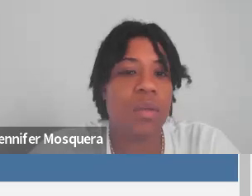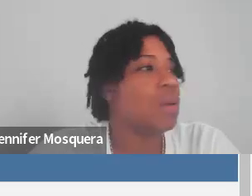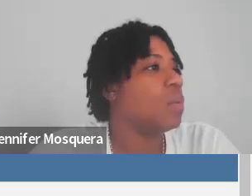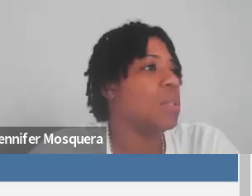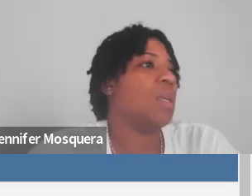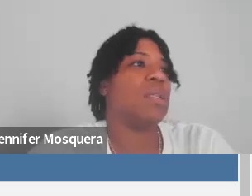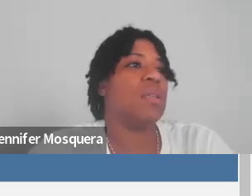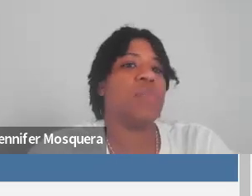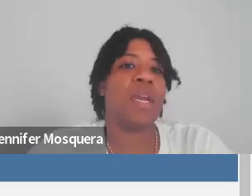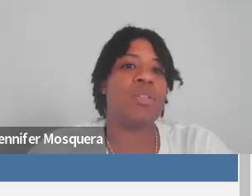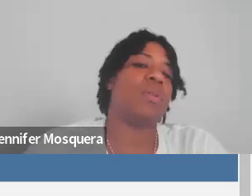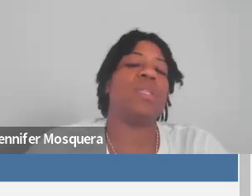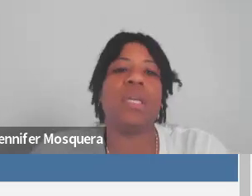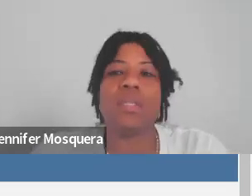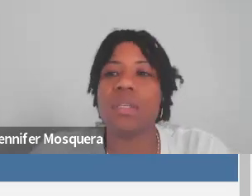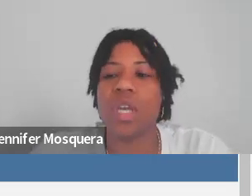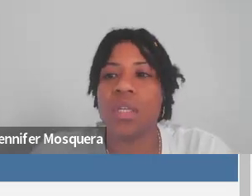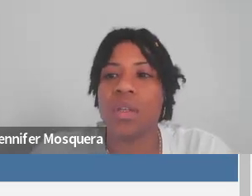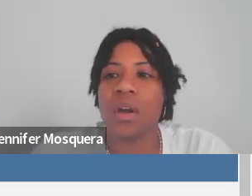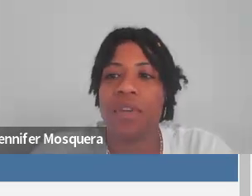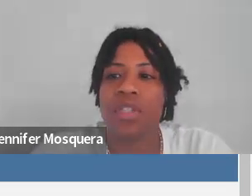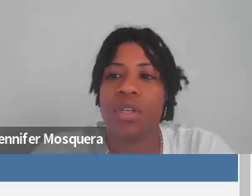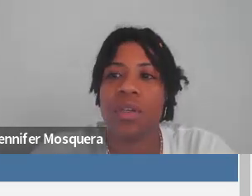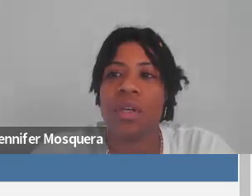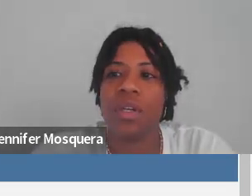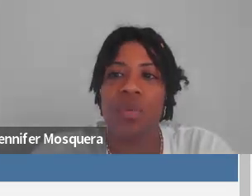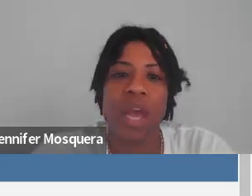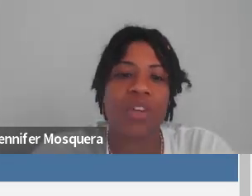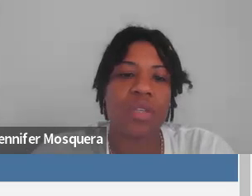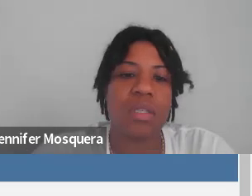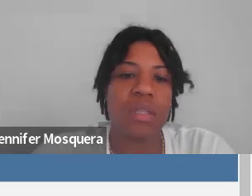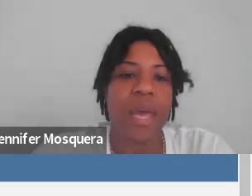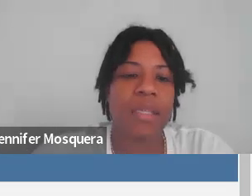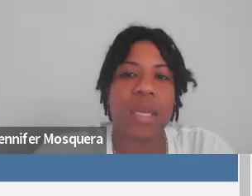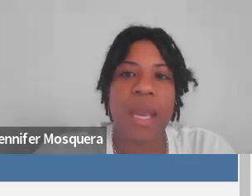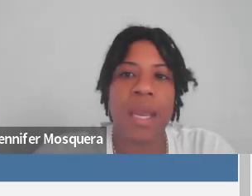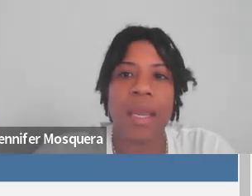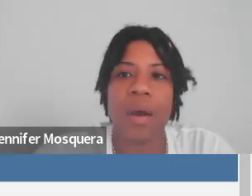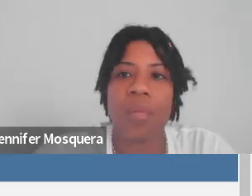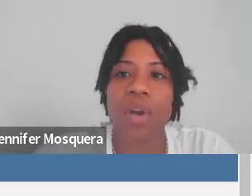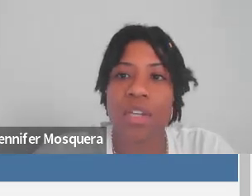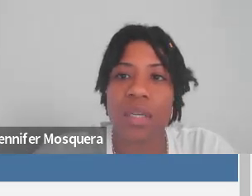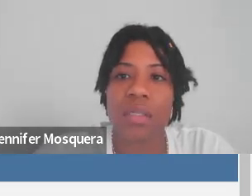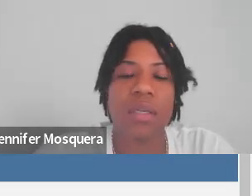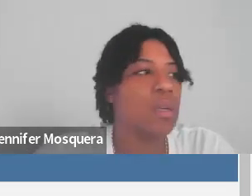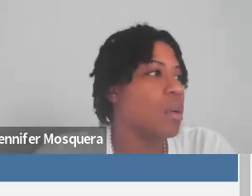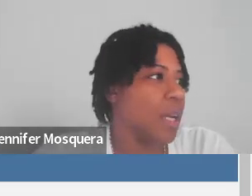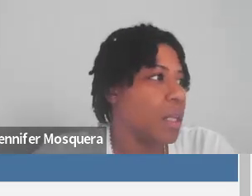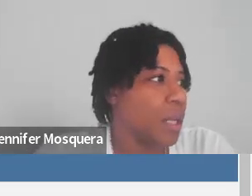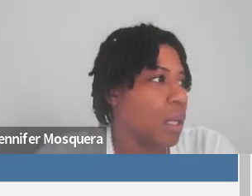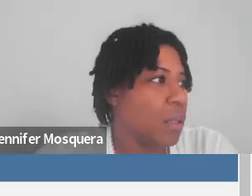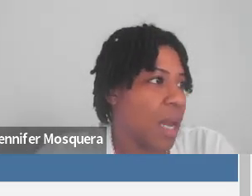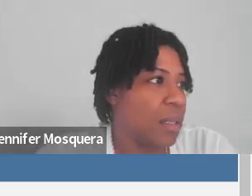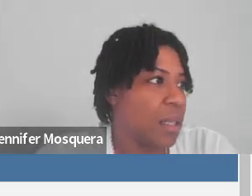page, in order to get to the changelog feature, you would actually select a project